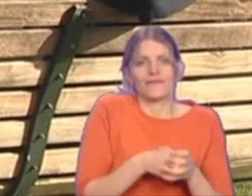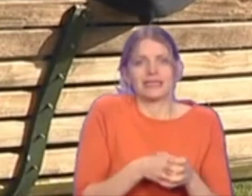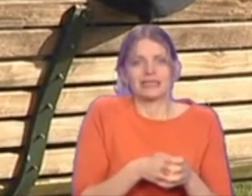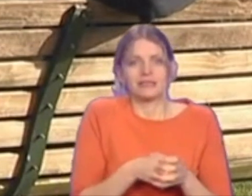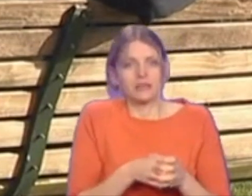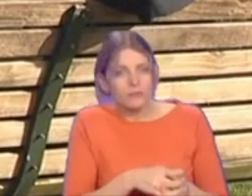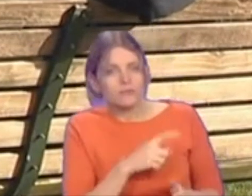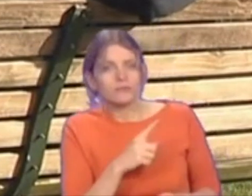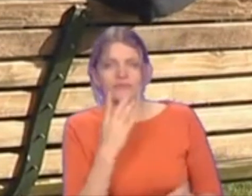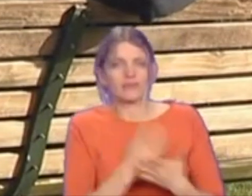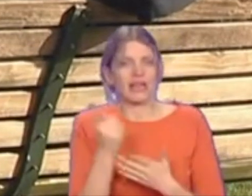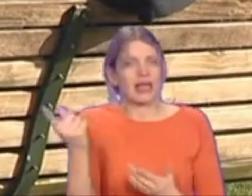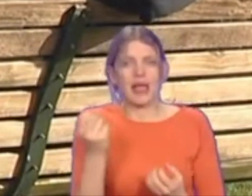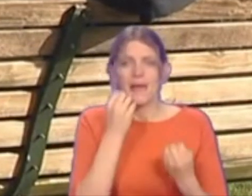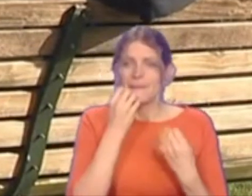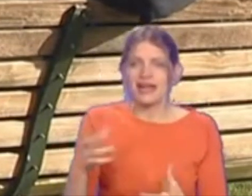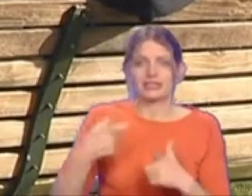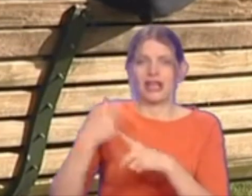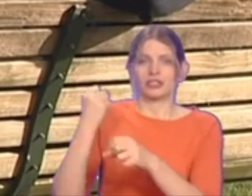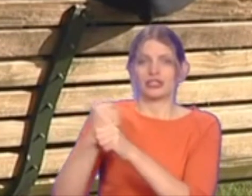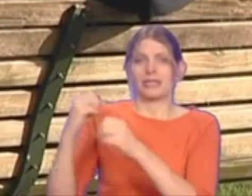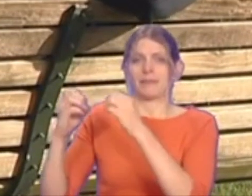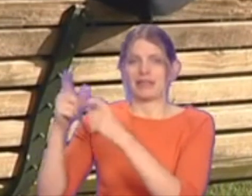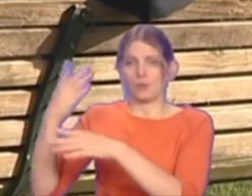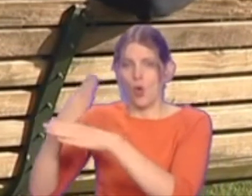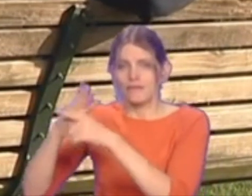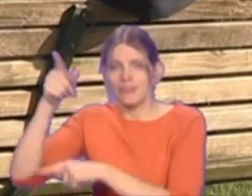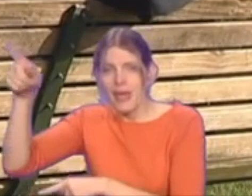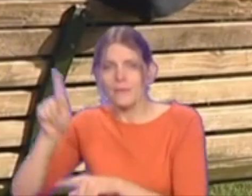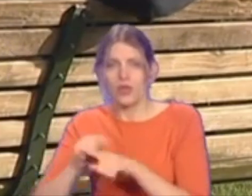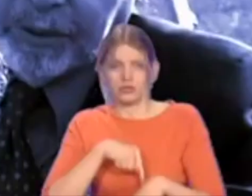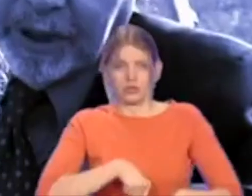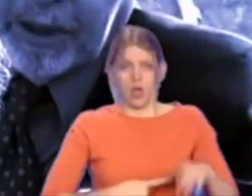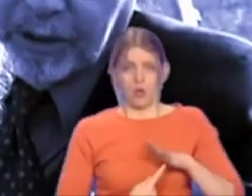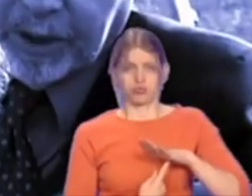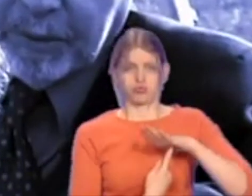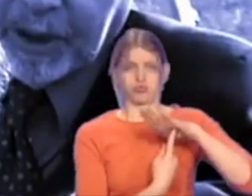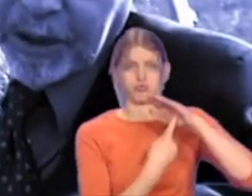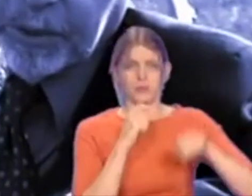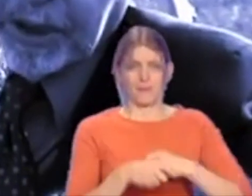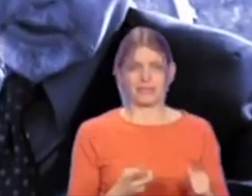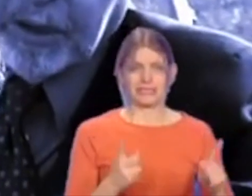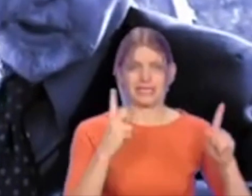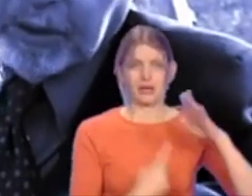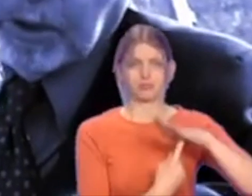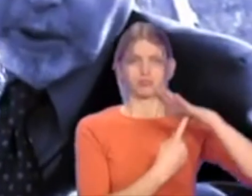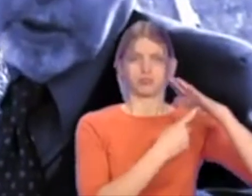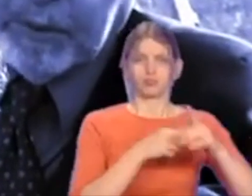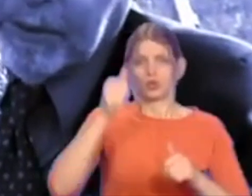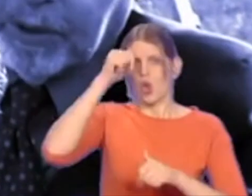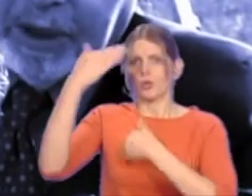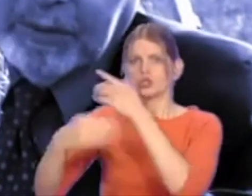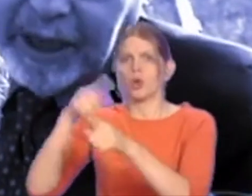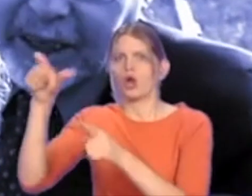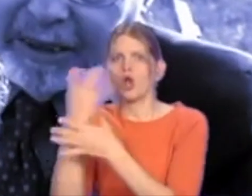a leading officer, a senior officer in the British Secret Intelligence Service. So everything that Britain did, called espionage war against communism, was